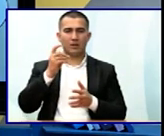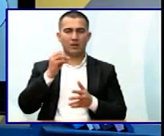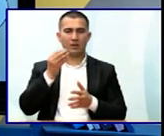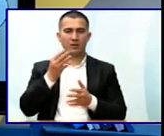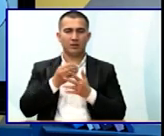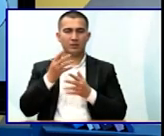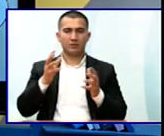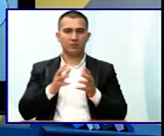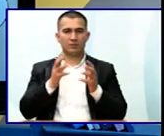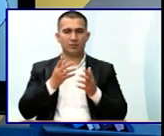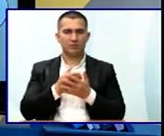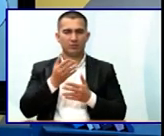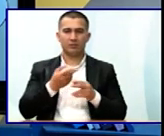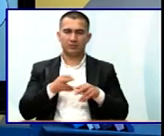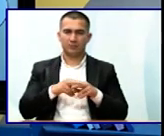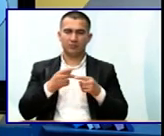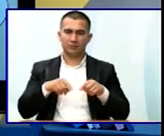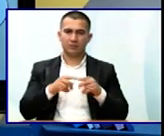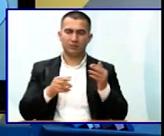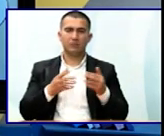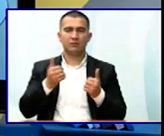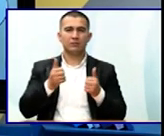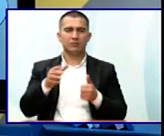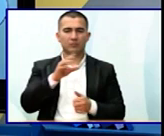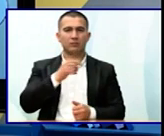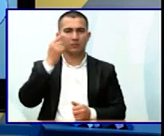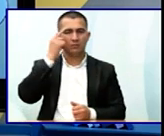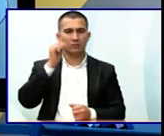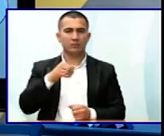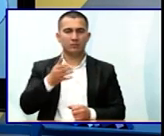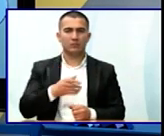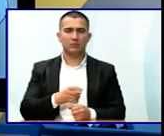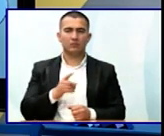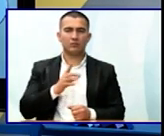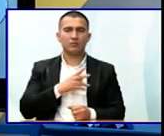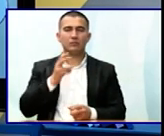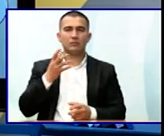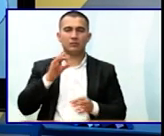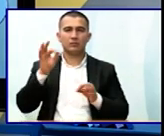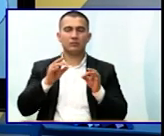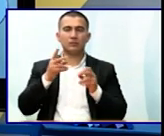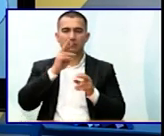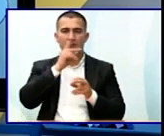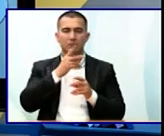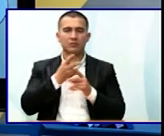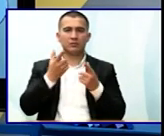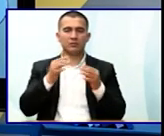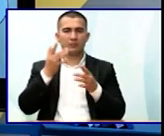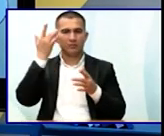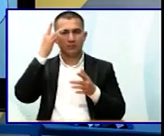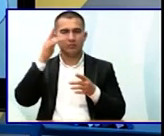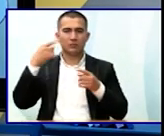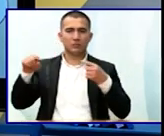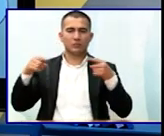aytib o'tilgan. Siz yaxshilab o'ylab ko'ringchi, qaysi chizma noto'g'ri? Yuqorida